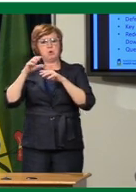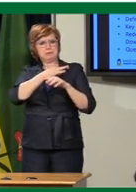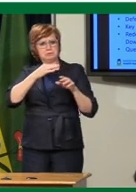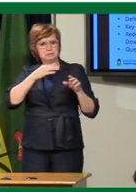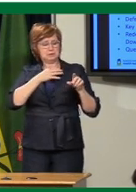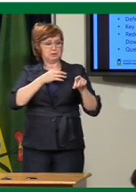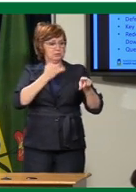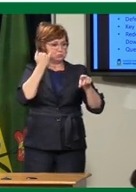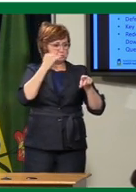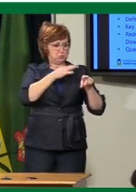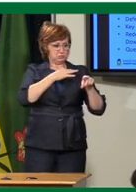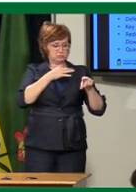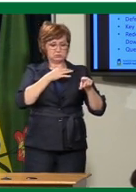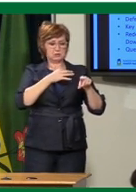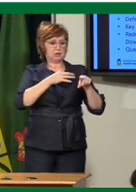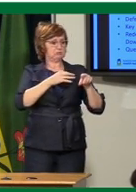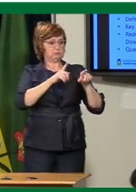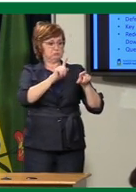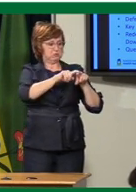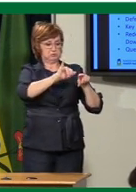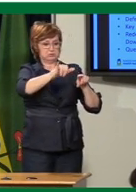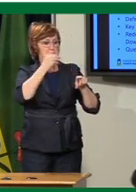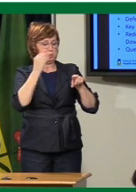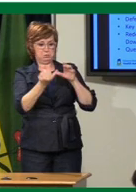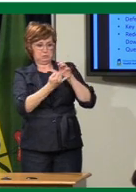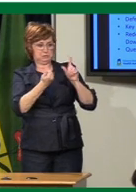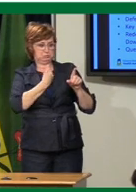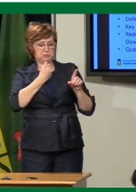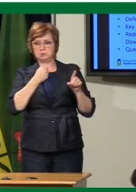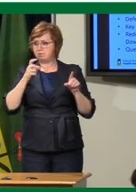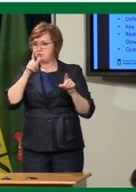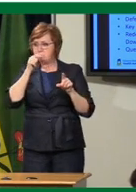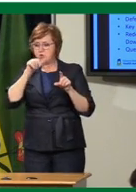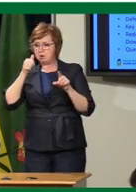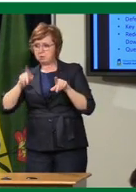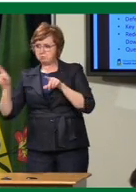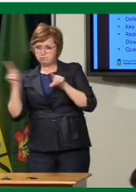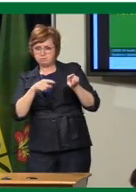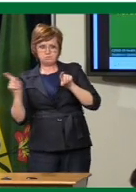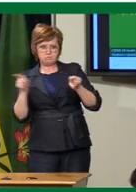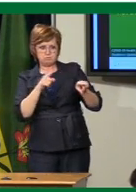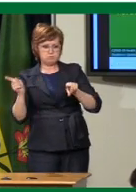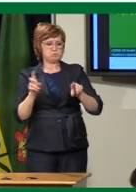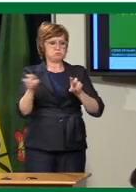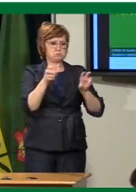implementing, as well as an accompanying service slowdown plan.